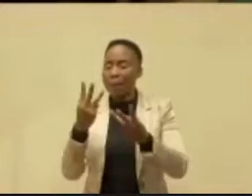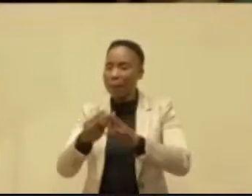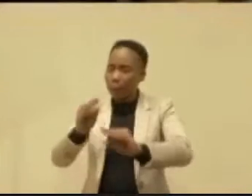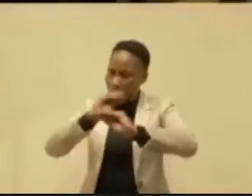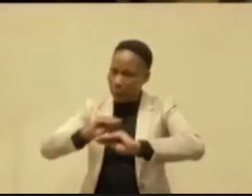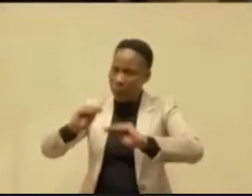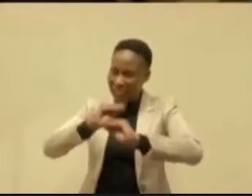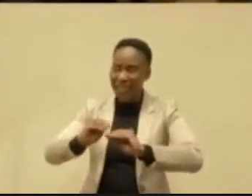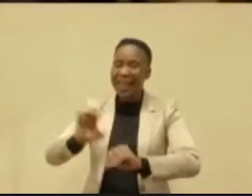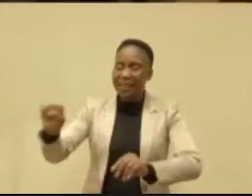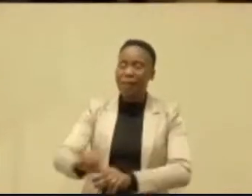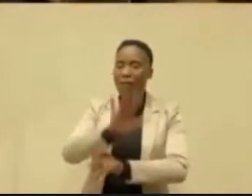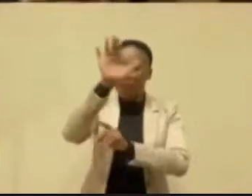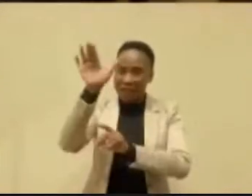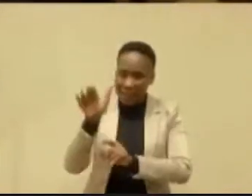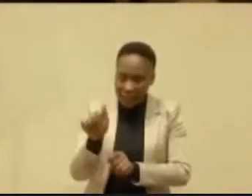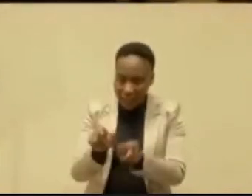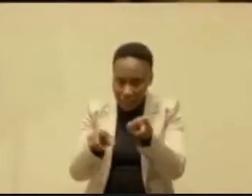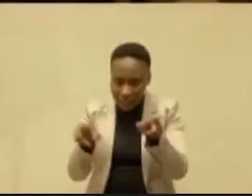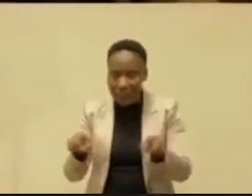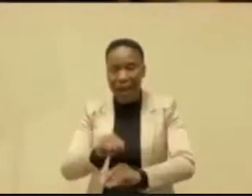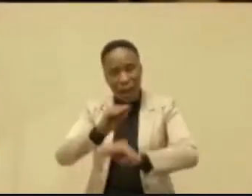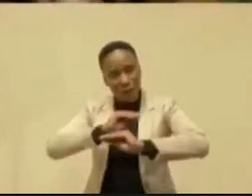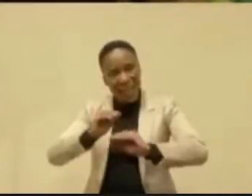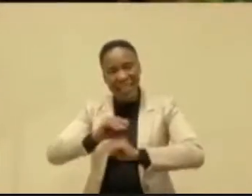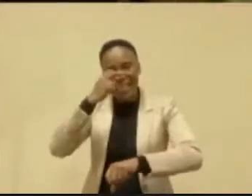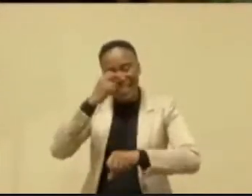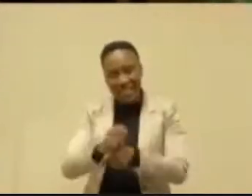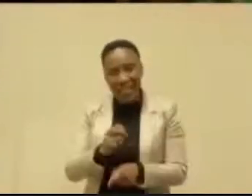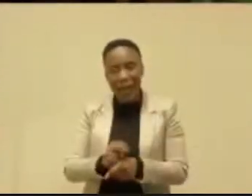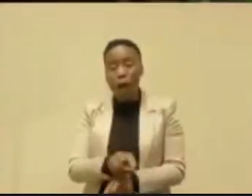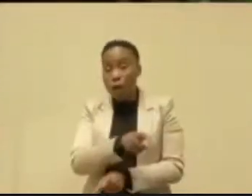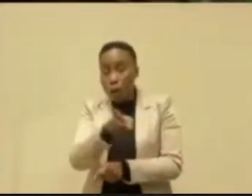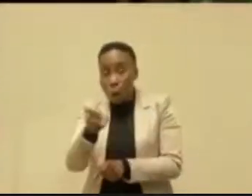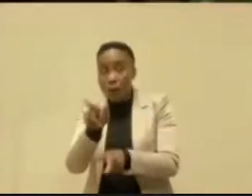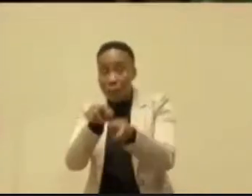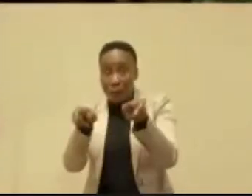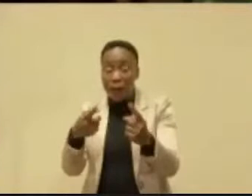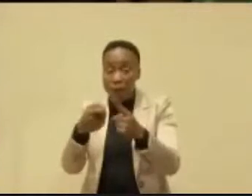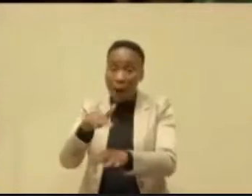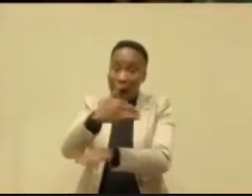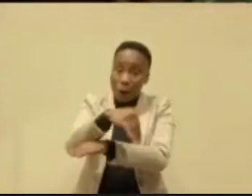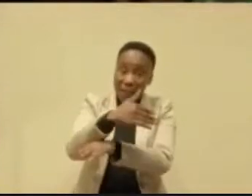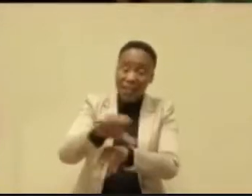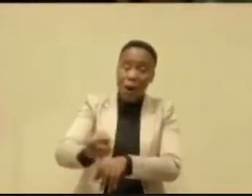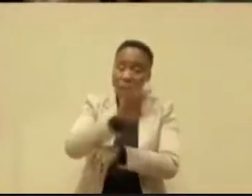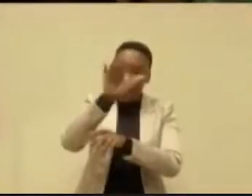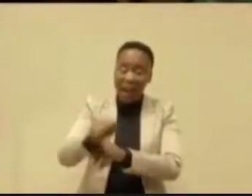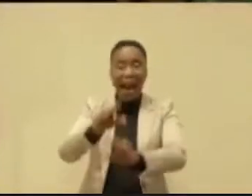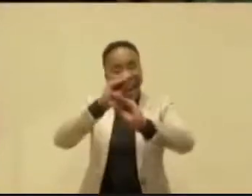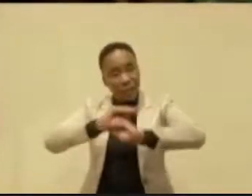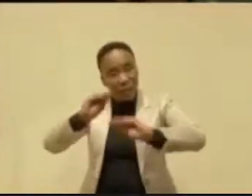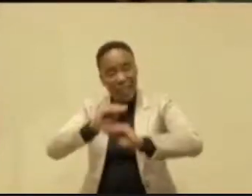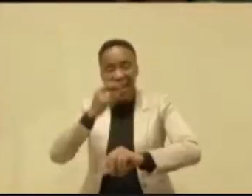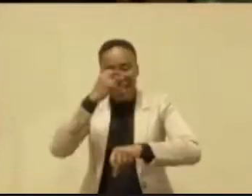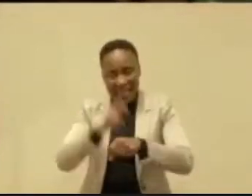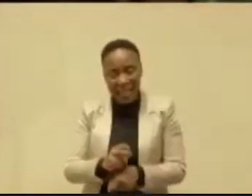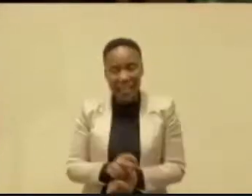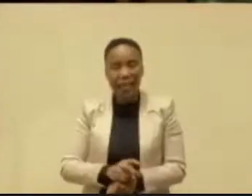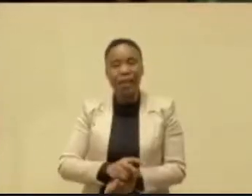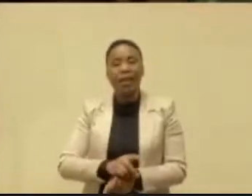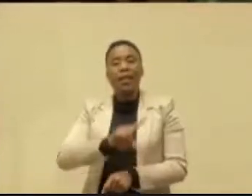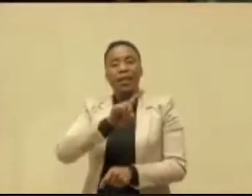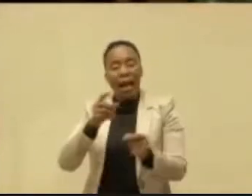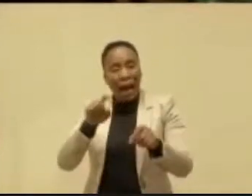needs to be educated and also those immigrant people need to be educated that's where social